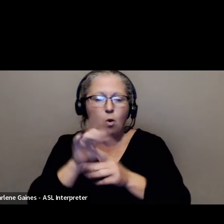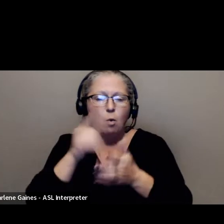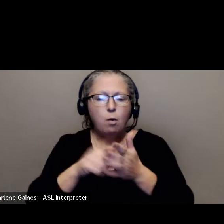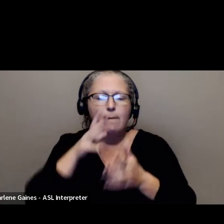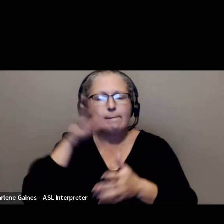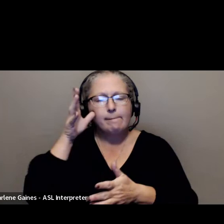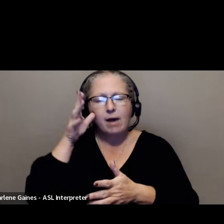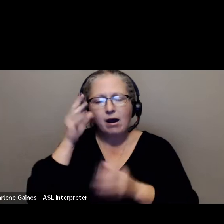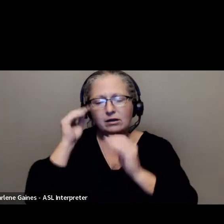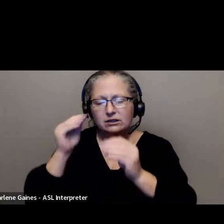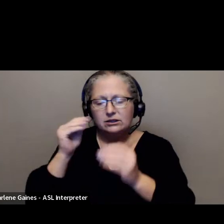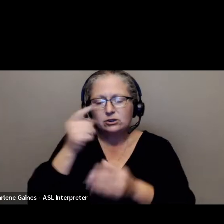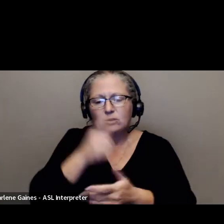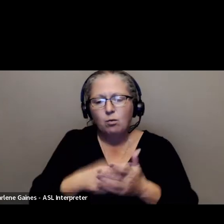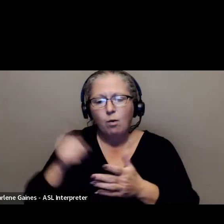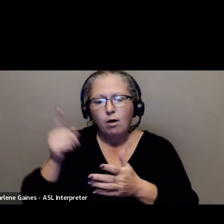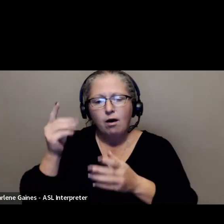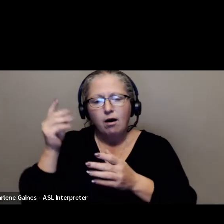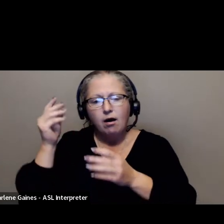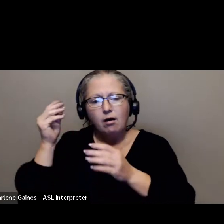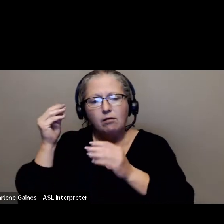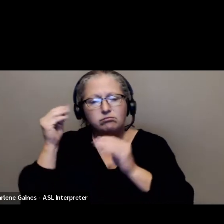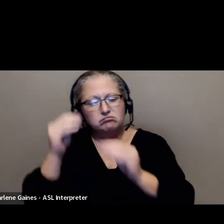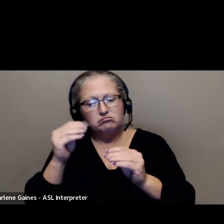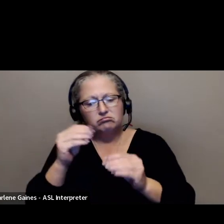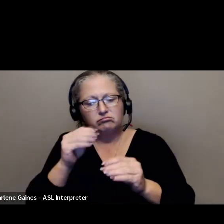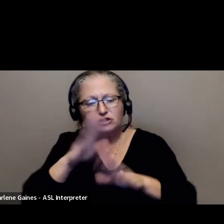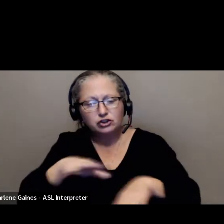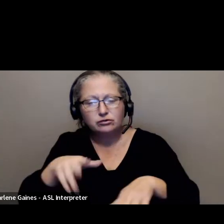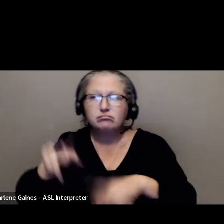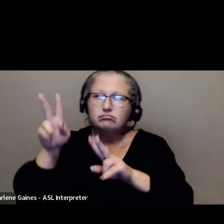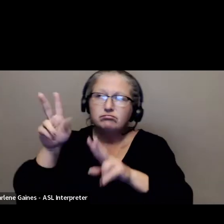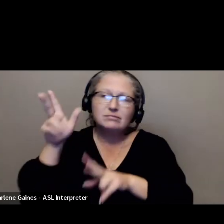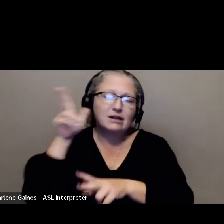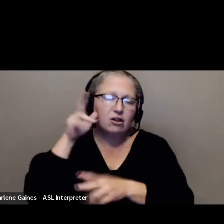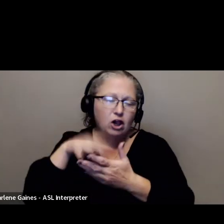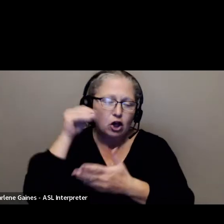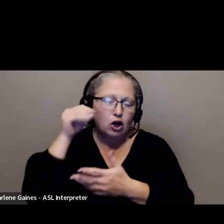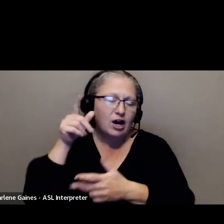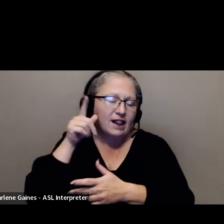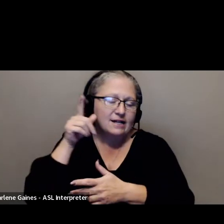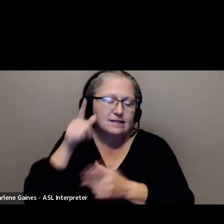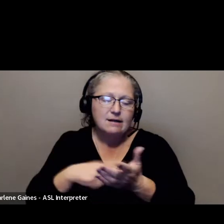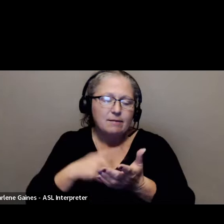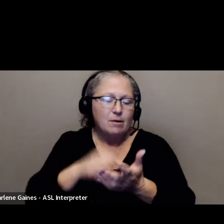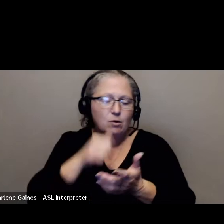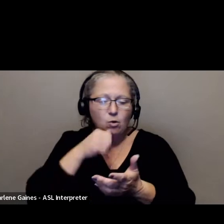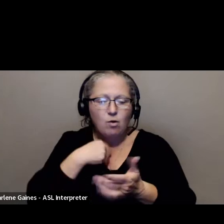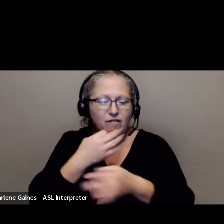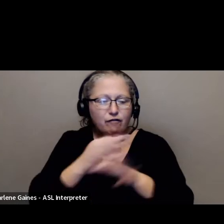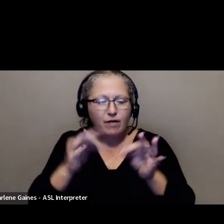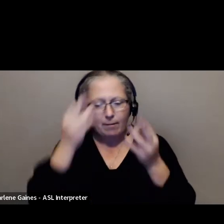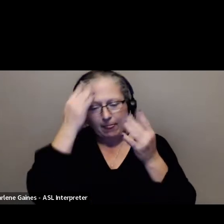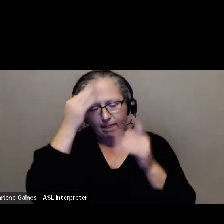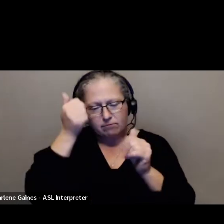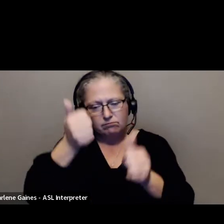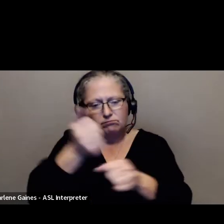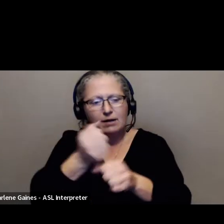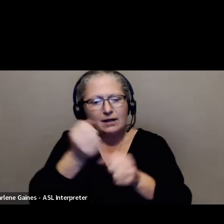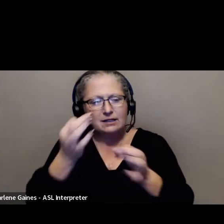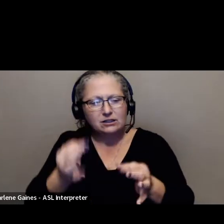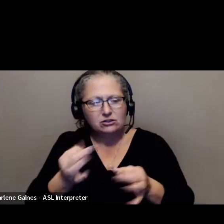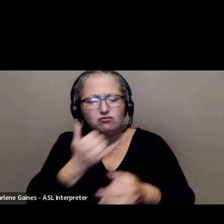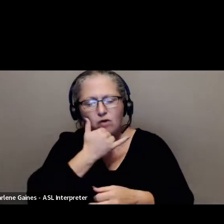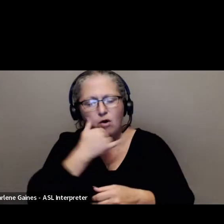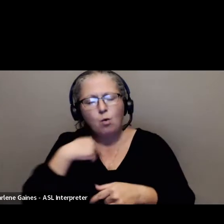them, to what they are told to learn and to listen to, but they don't have sometimes the freedom to think for themselves. And that's